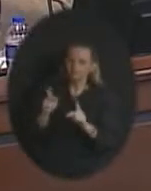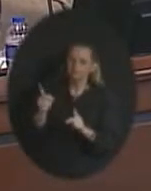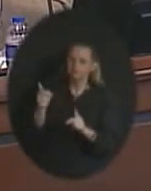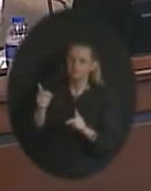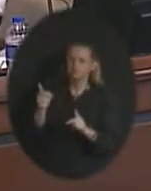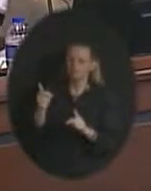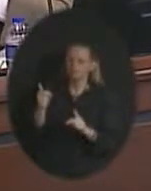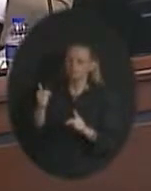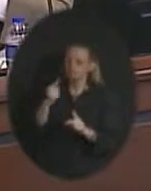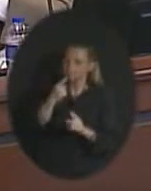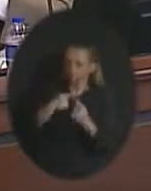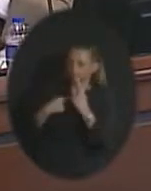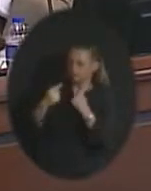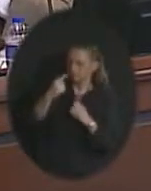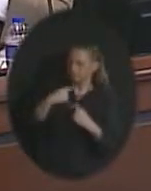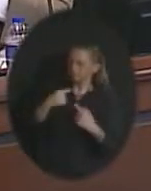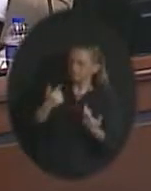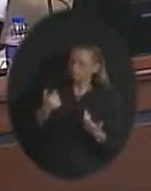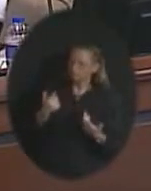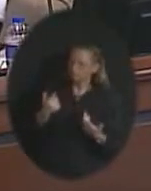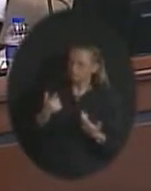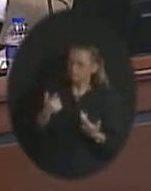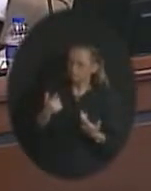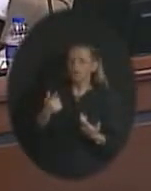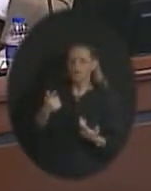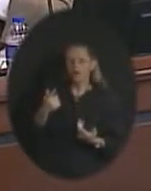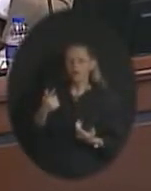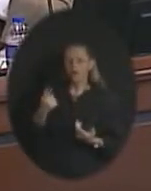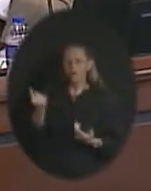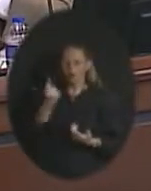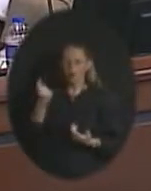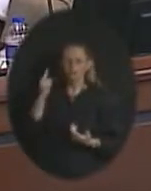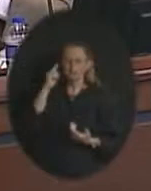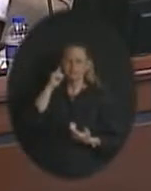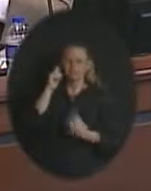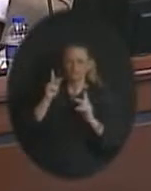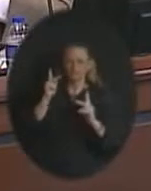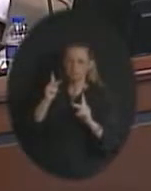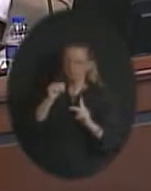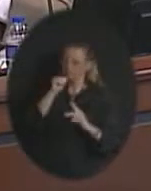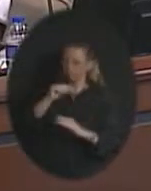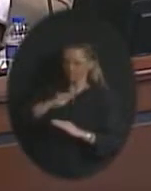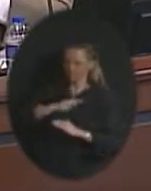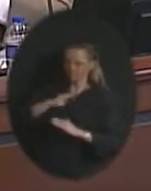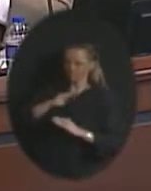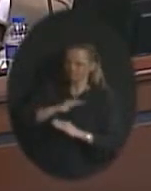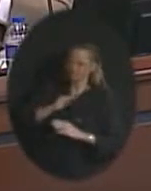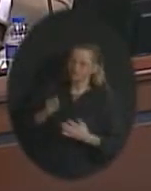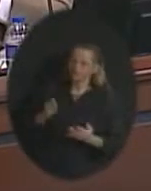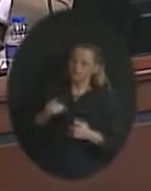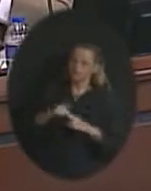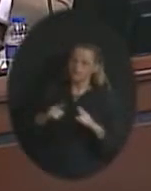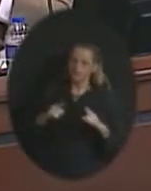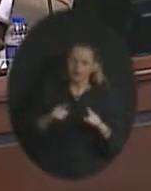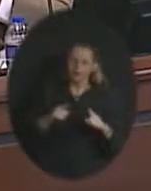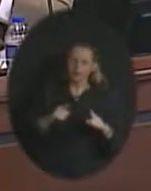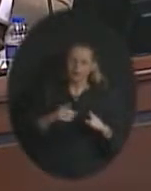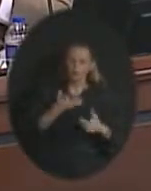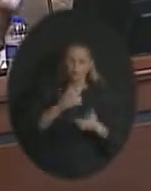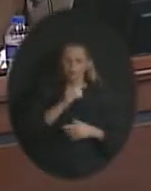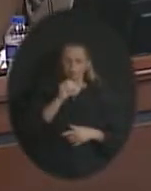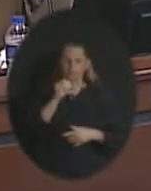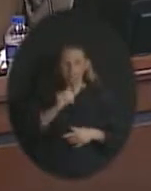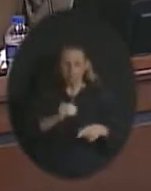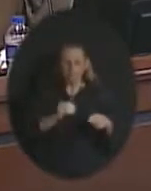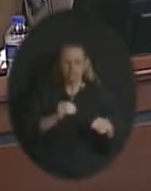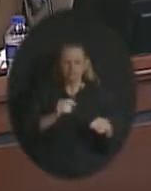interested to know, we always hear from the people that are dissatisfied, what percentage of the graduates do we actually hear from?